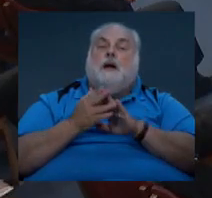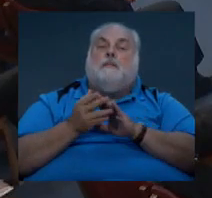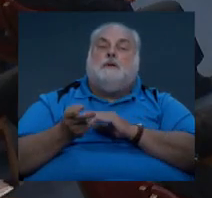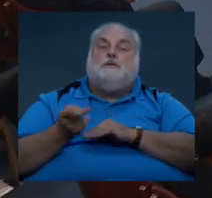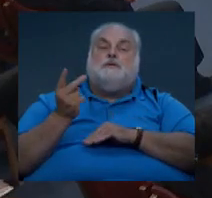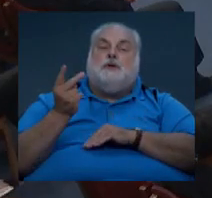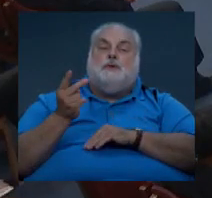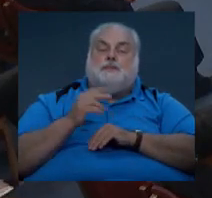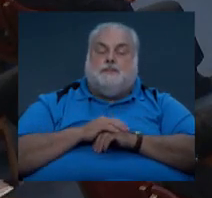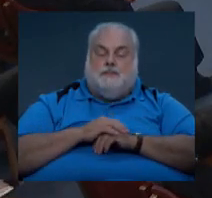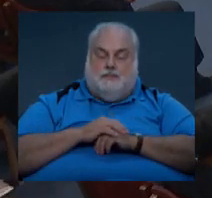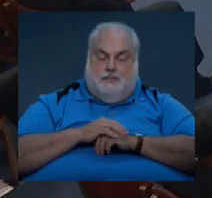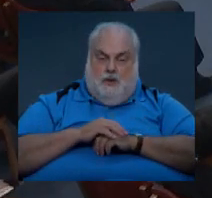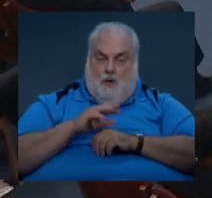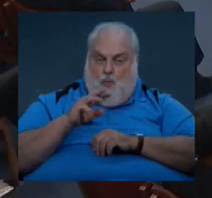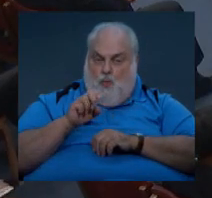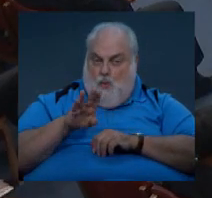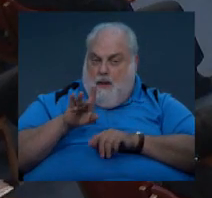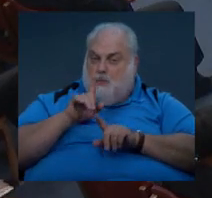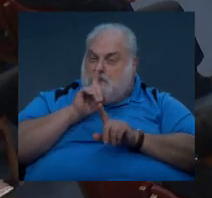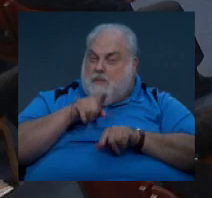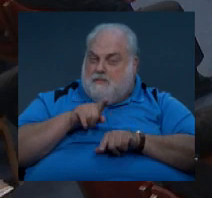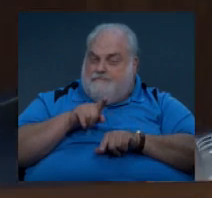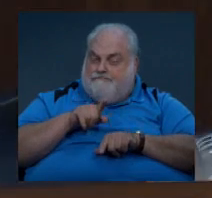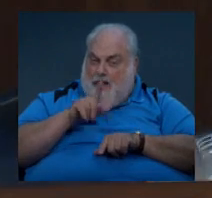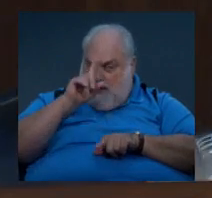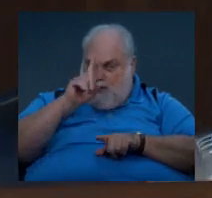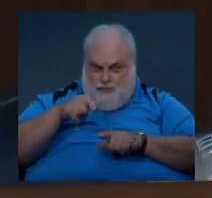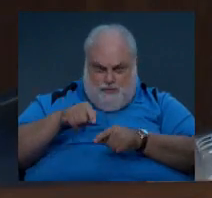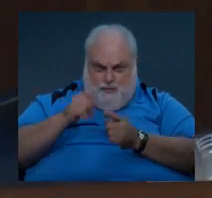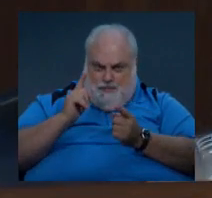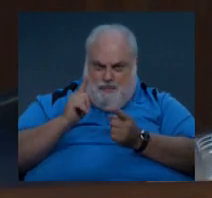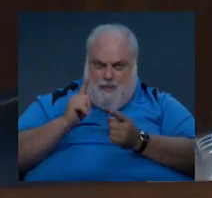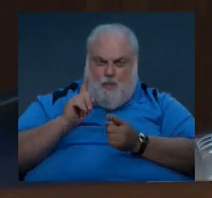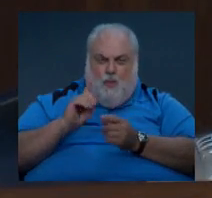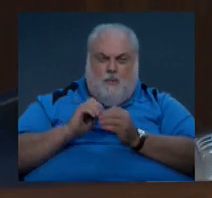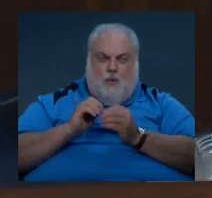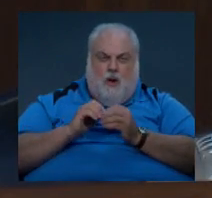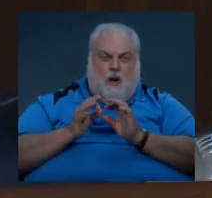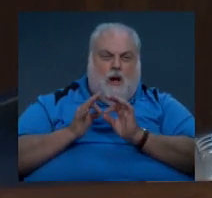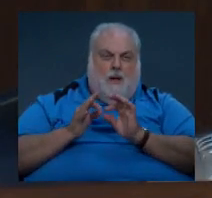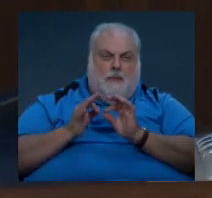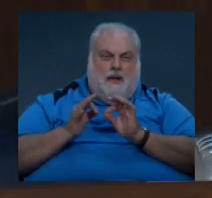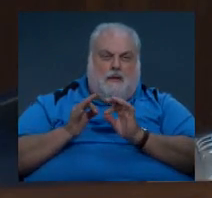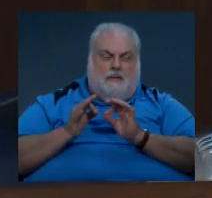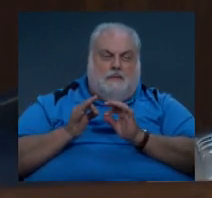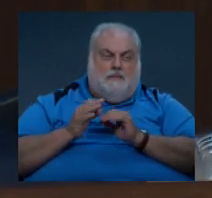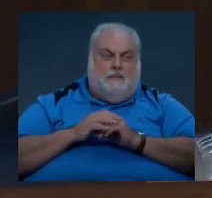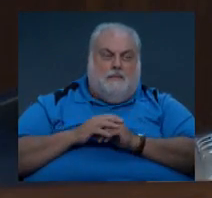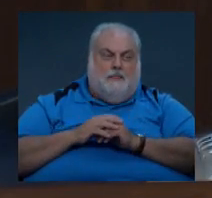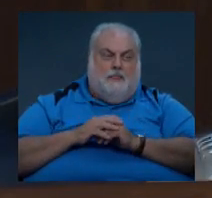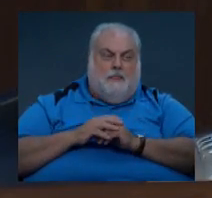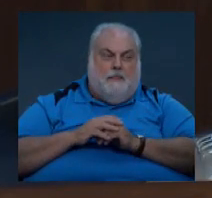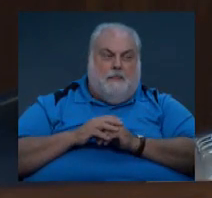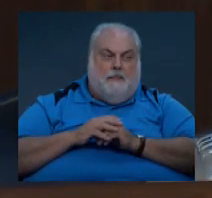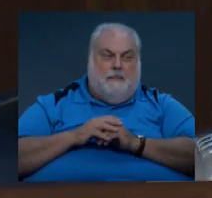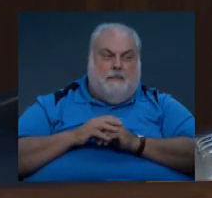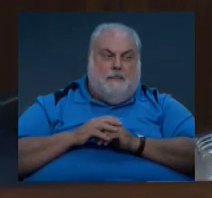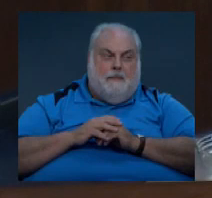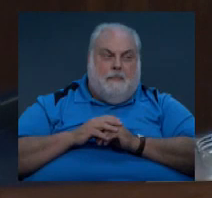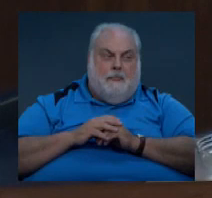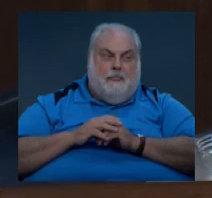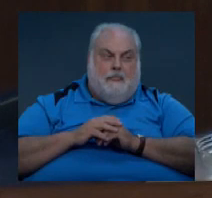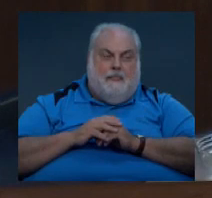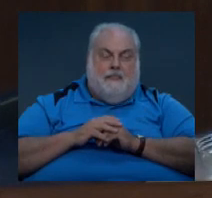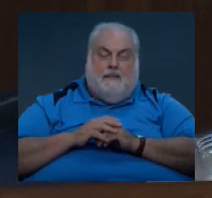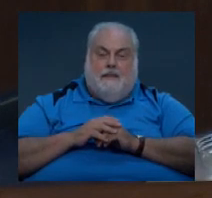don't disagree with that. I don't have any more questions to you. I have one comment, and then I have an amendment. Okay.